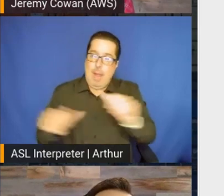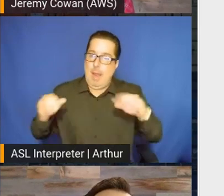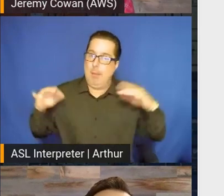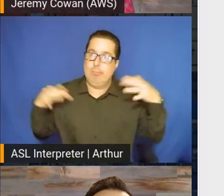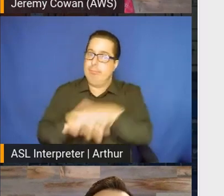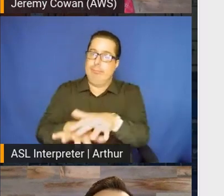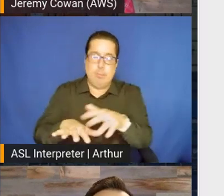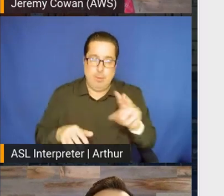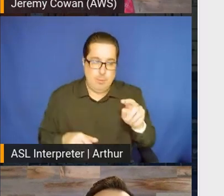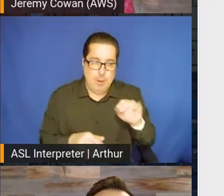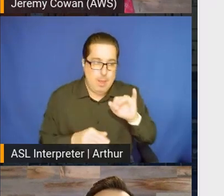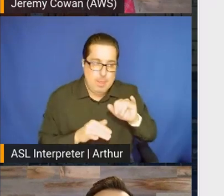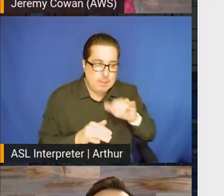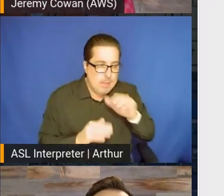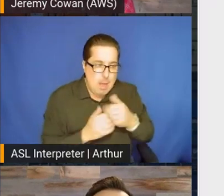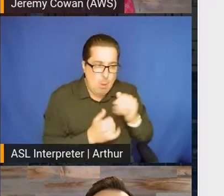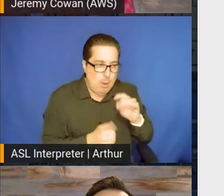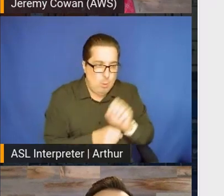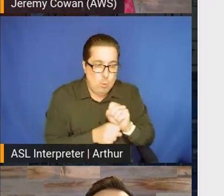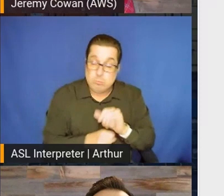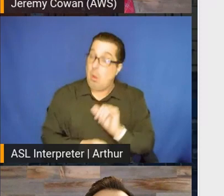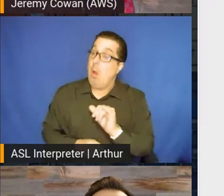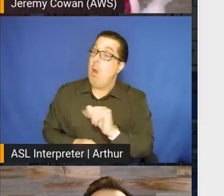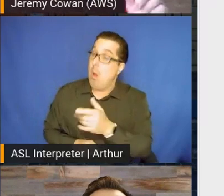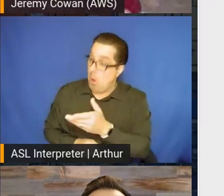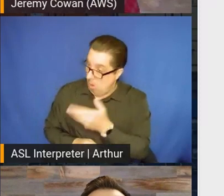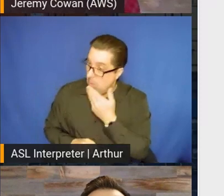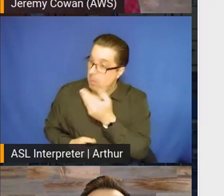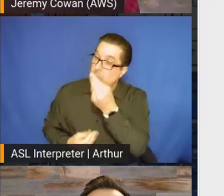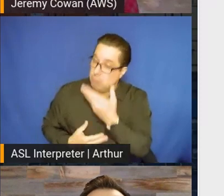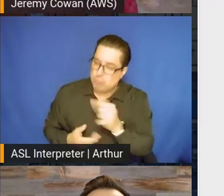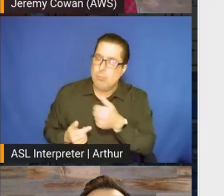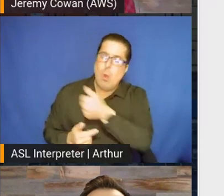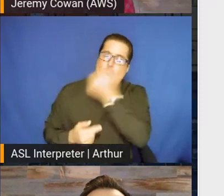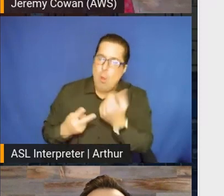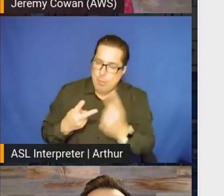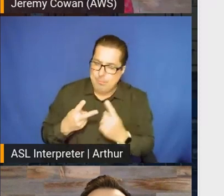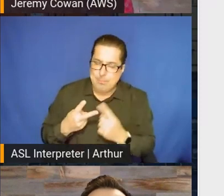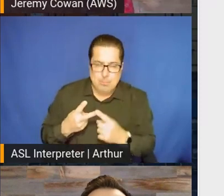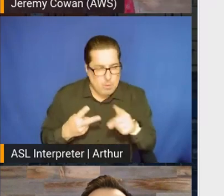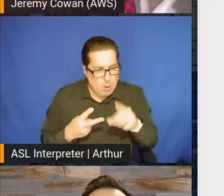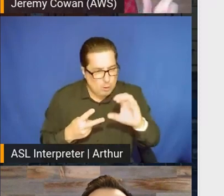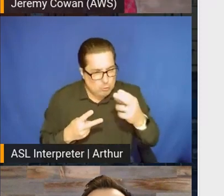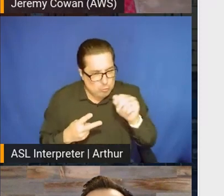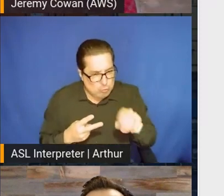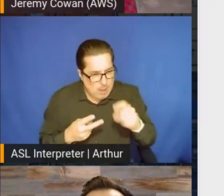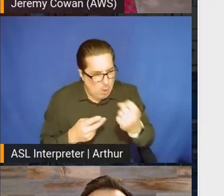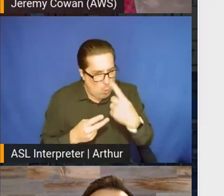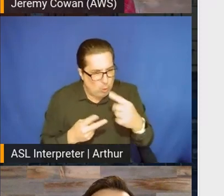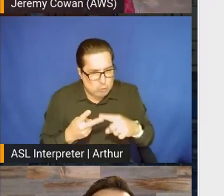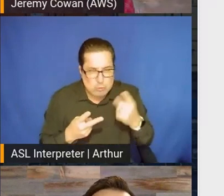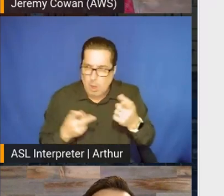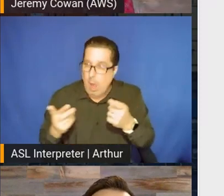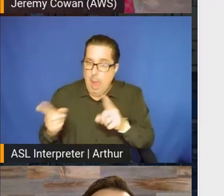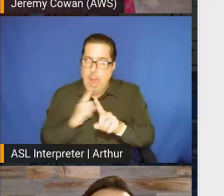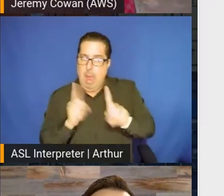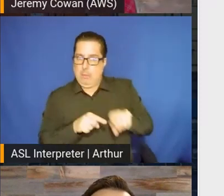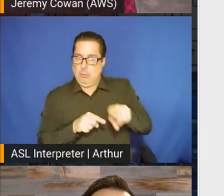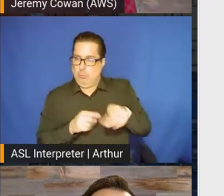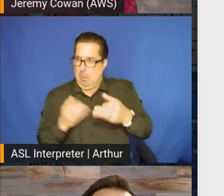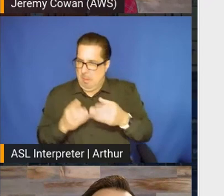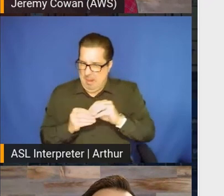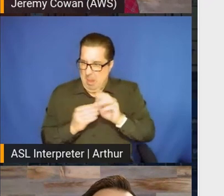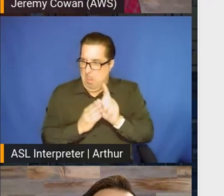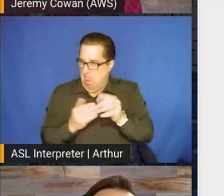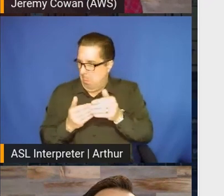not how it works today. Okay. Okay. Oh, and I also see a question in the chat here, and you may talk about this here